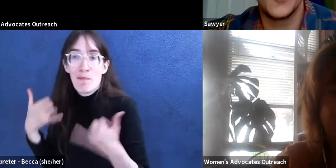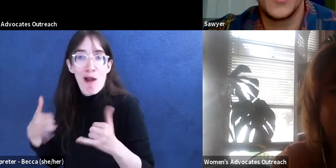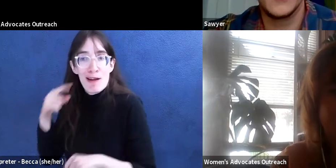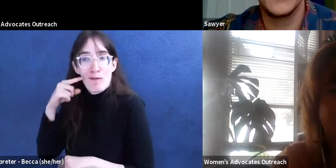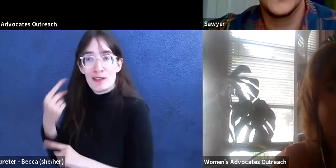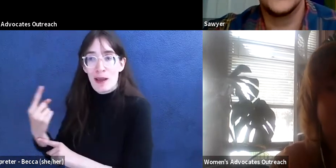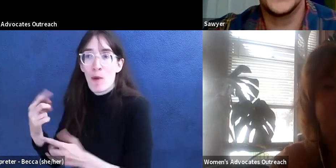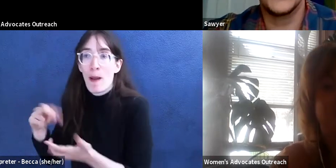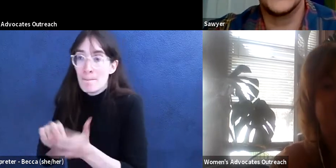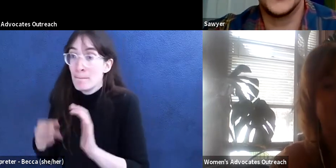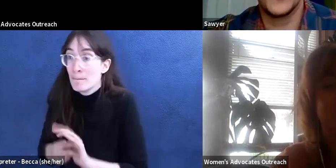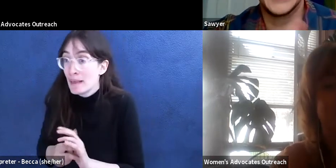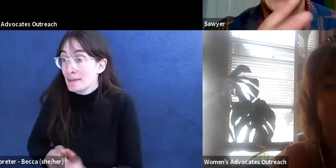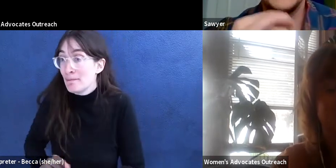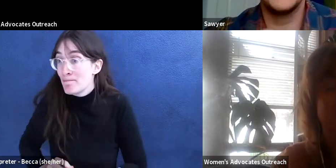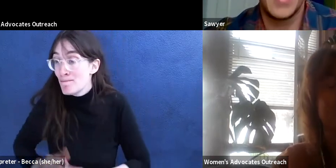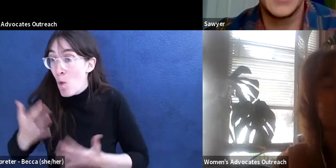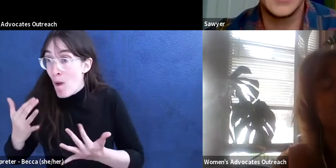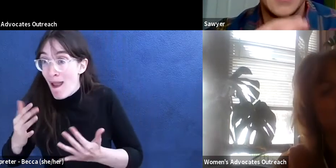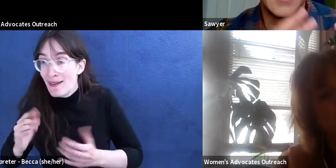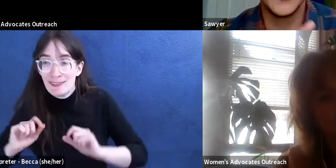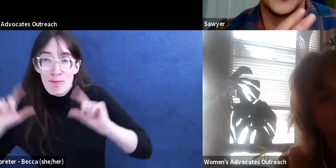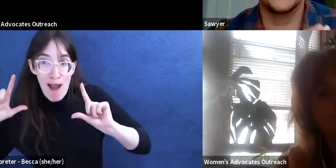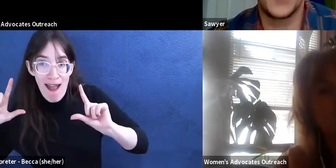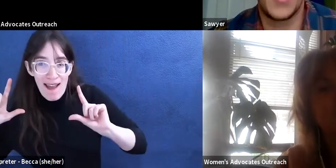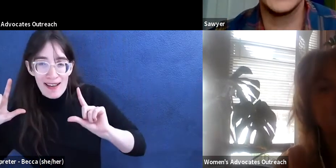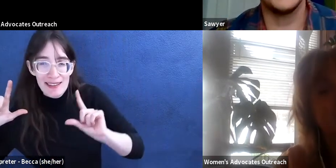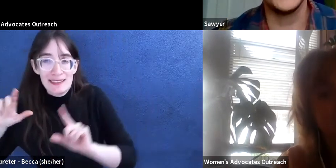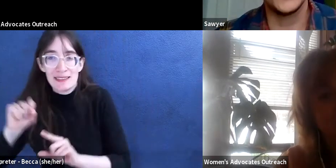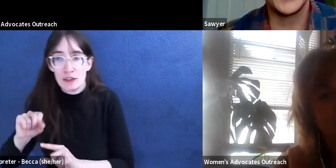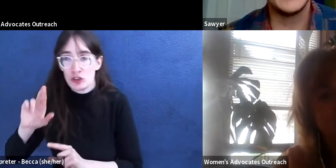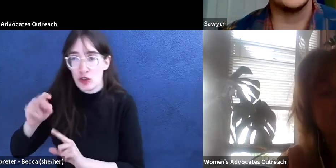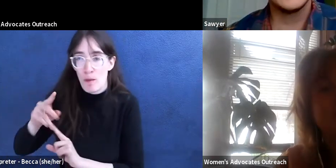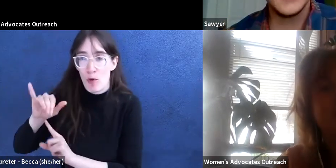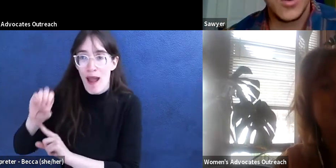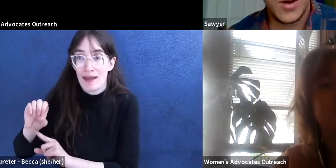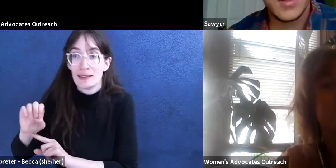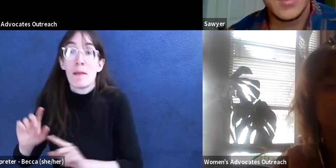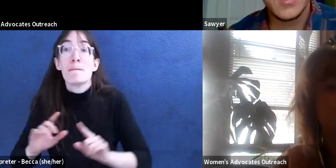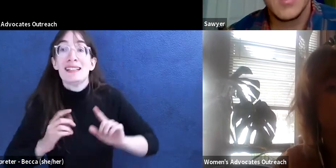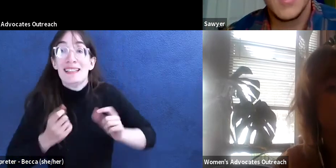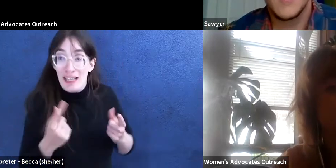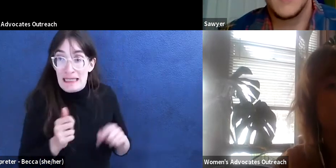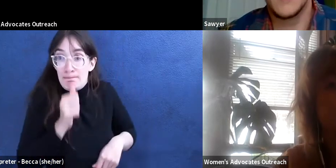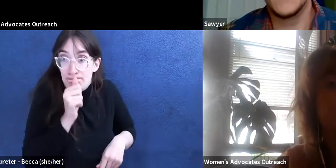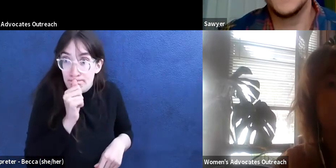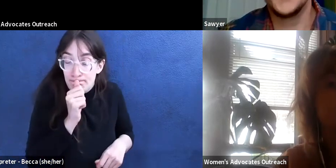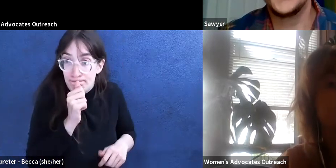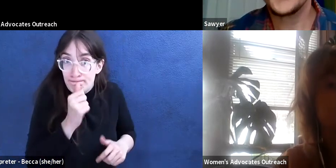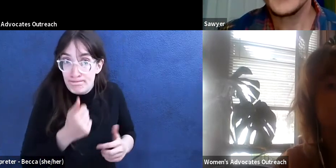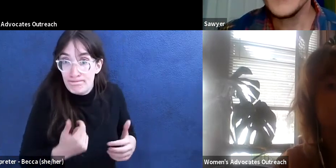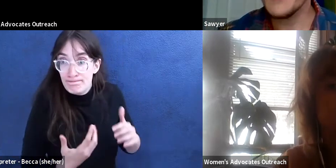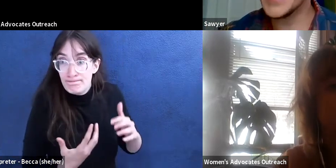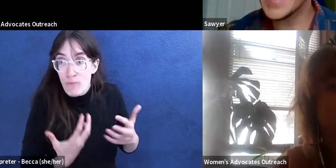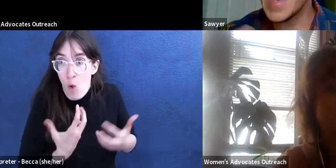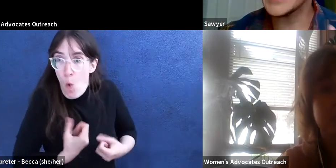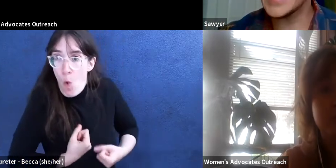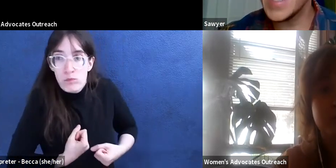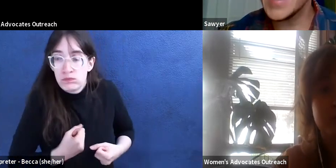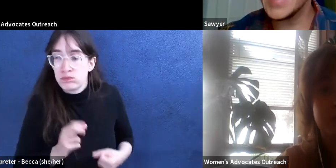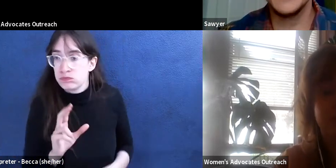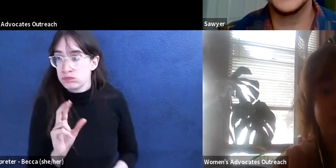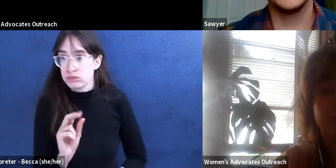touch your private parts, for example, and then you can talk really specifically about like, again, depending on if your kids are at